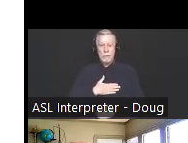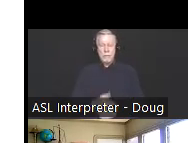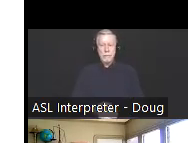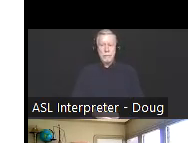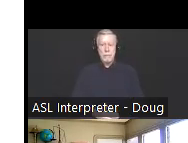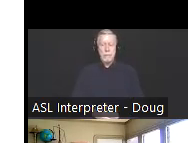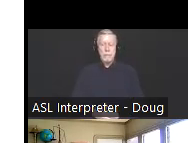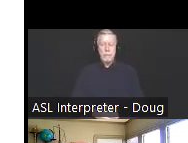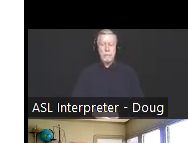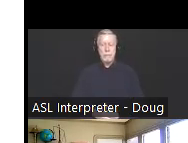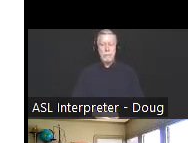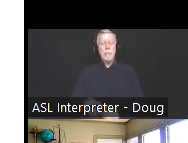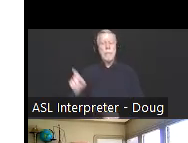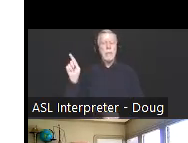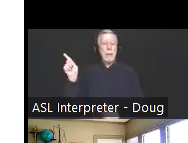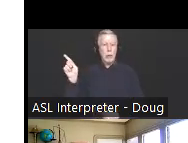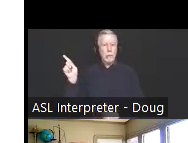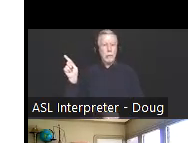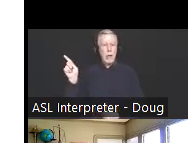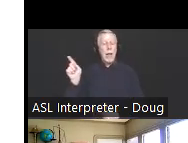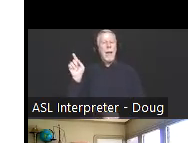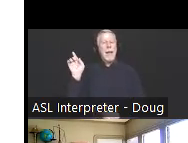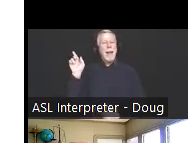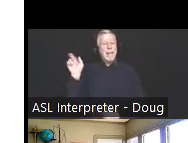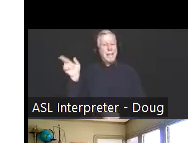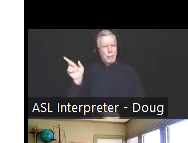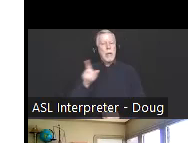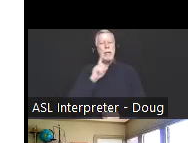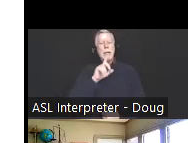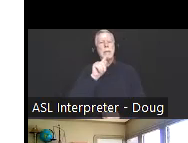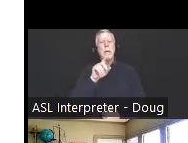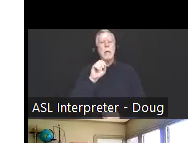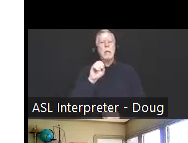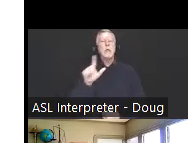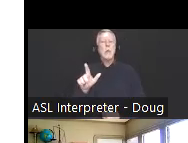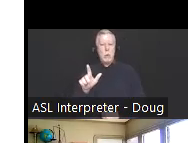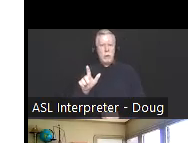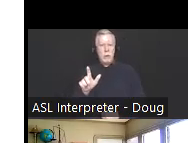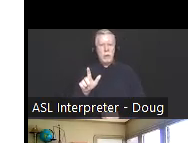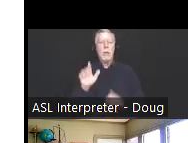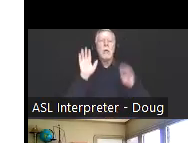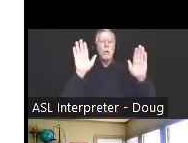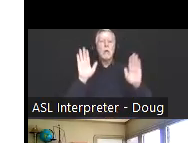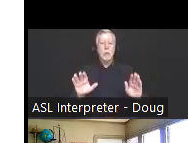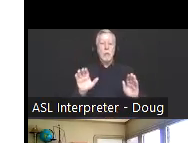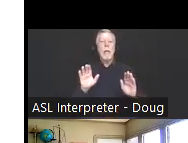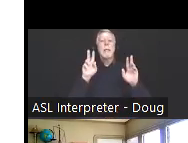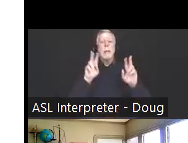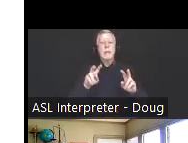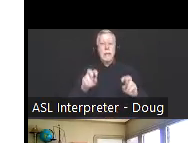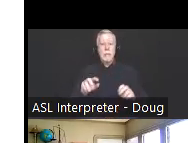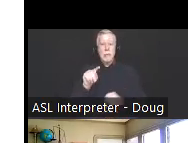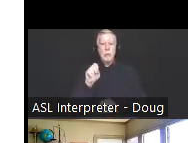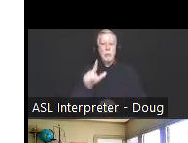Okay. Yeah, and here, this one is a tool, a great assessment tool.